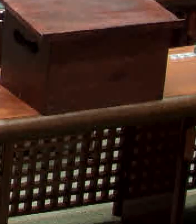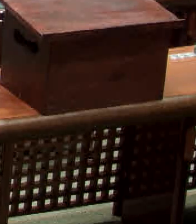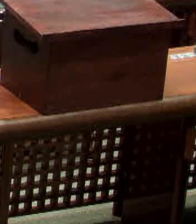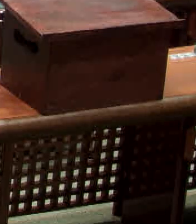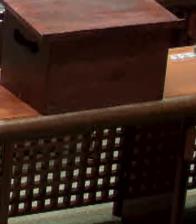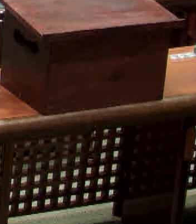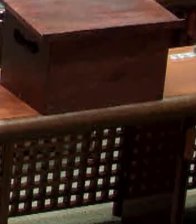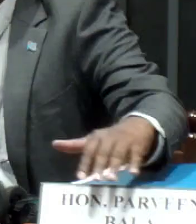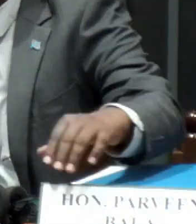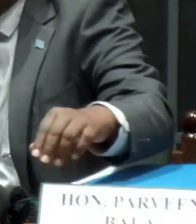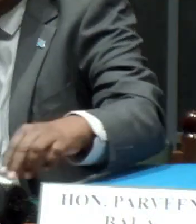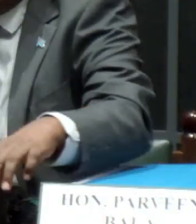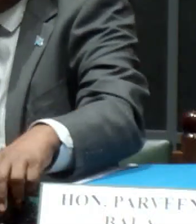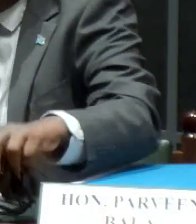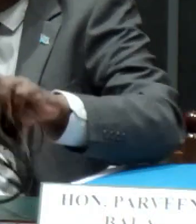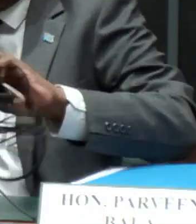Honourable Speaker, Honourable Prime Minister,